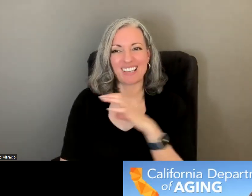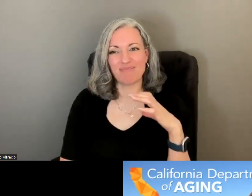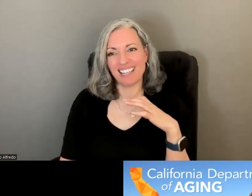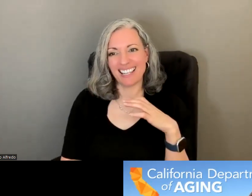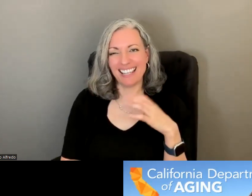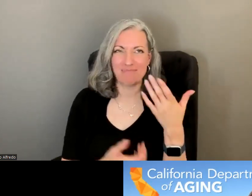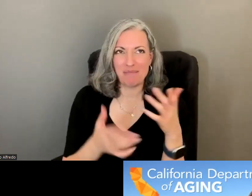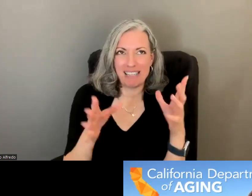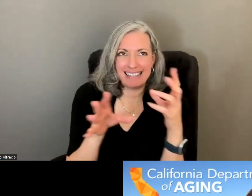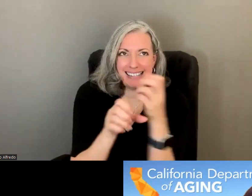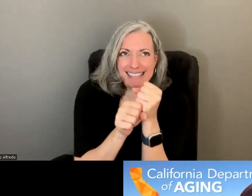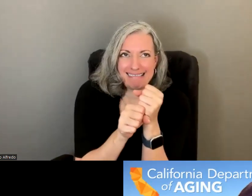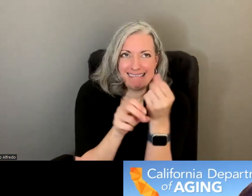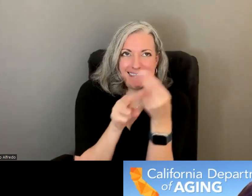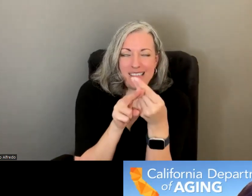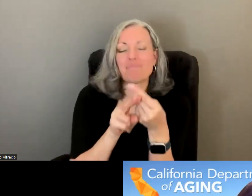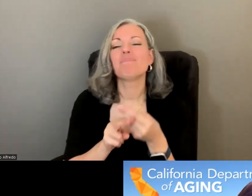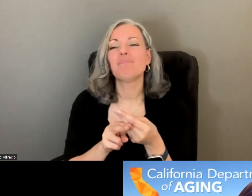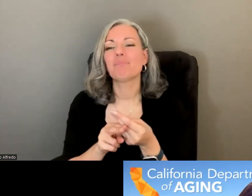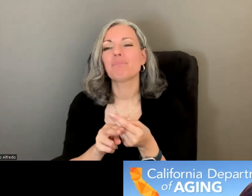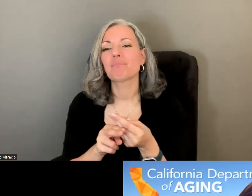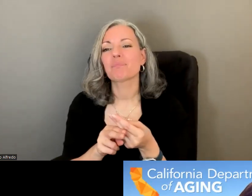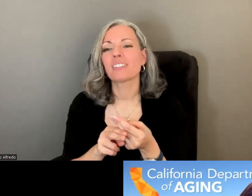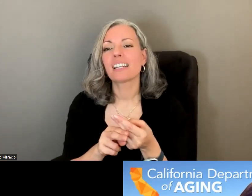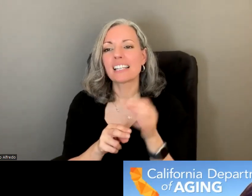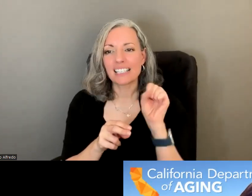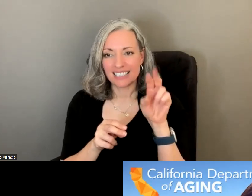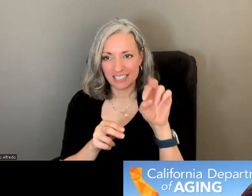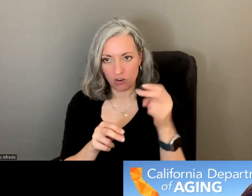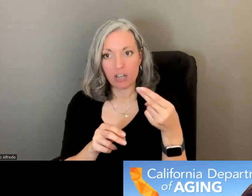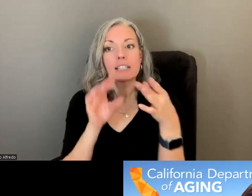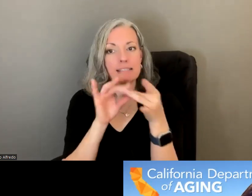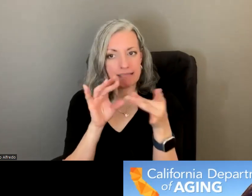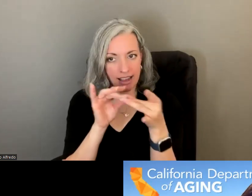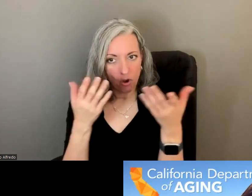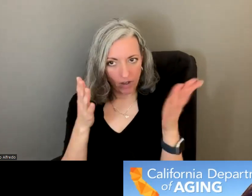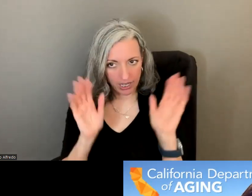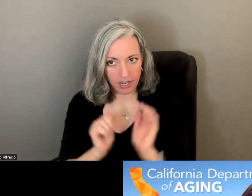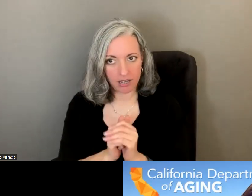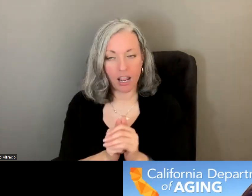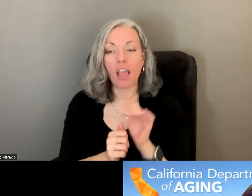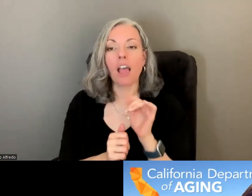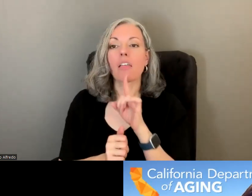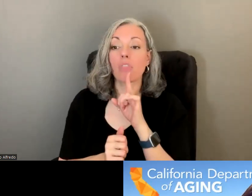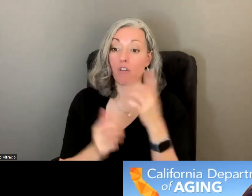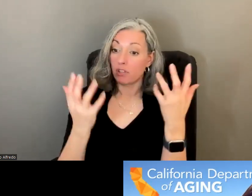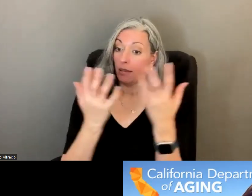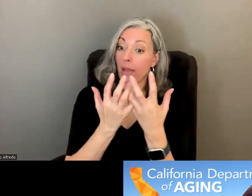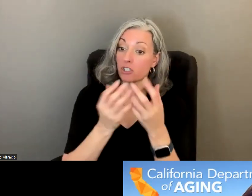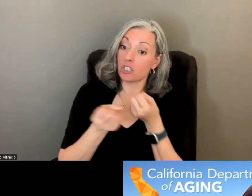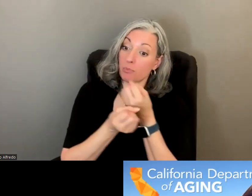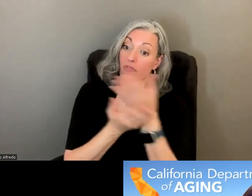get a shortened name. As Sarah alluded to, that definitely aligns with providing